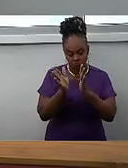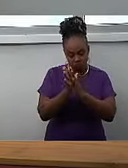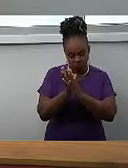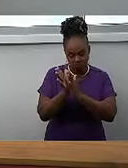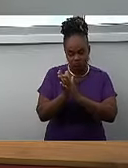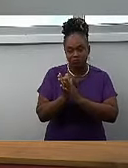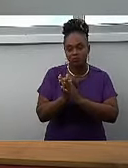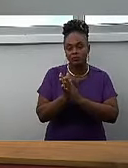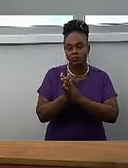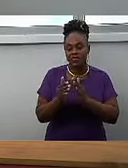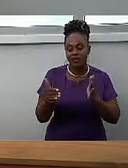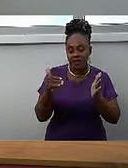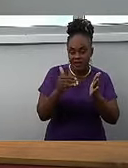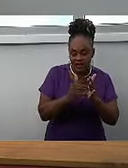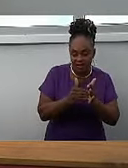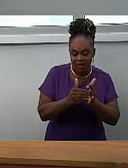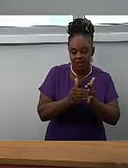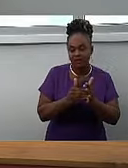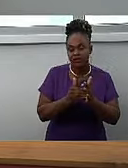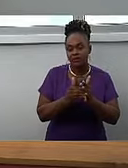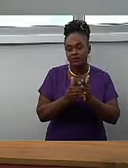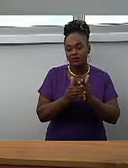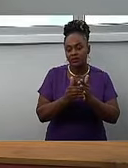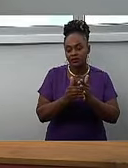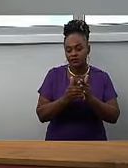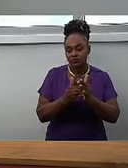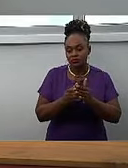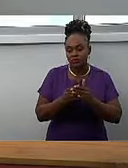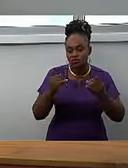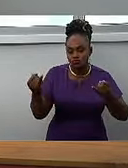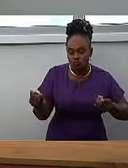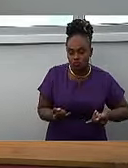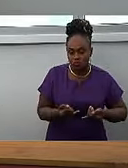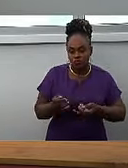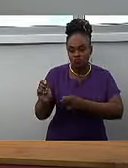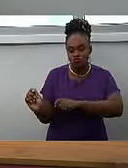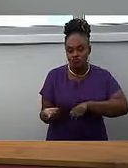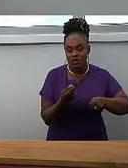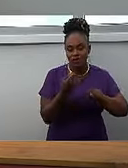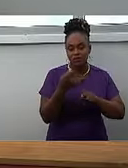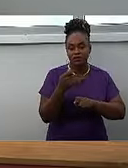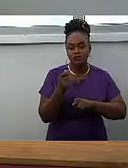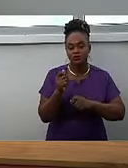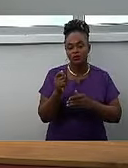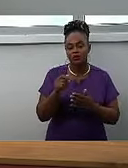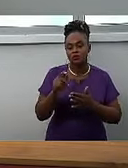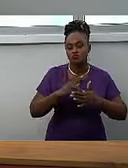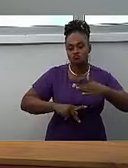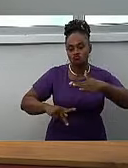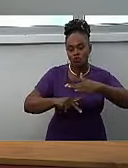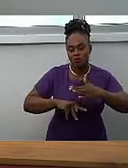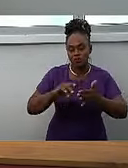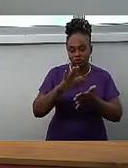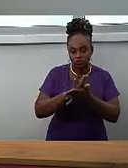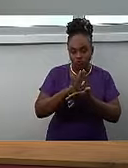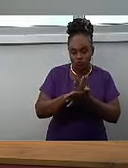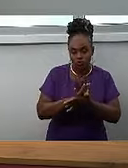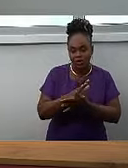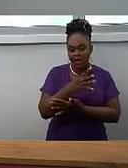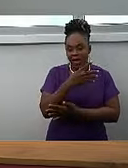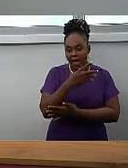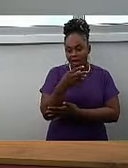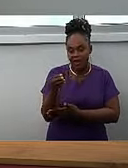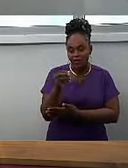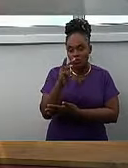The reintroduction of cricket competition amongst primary schools and the successful hosting of the Windward Island